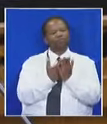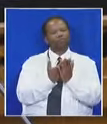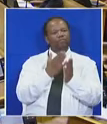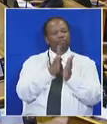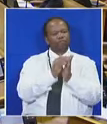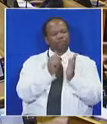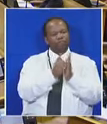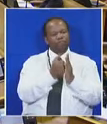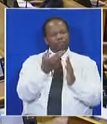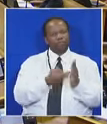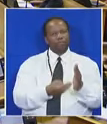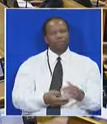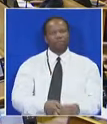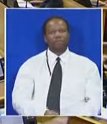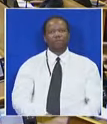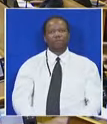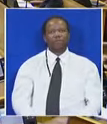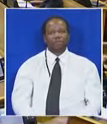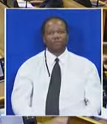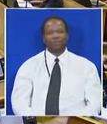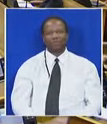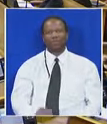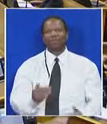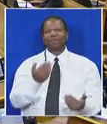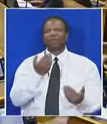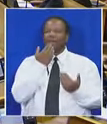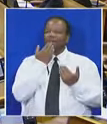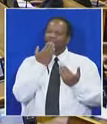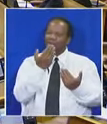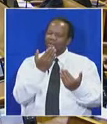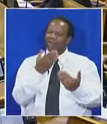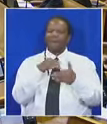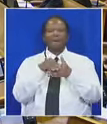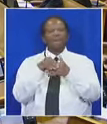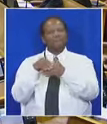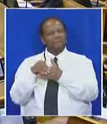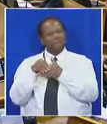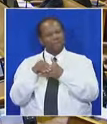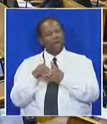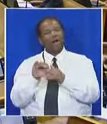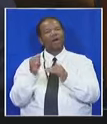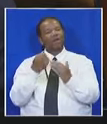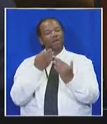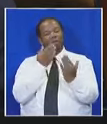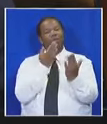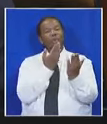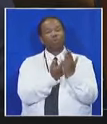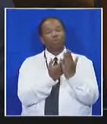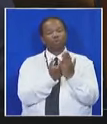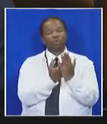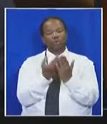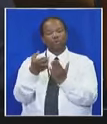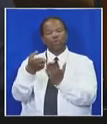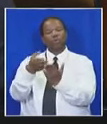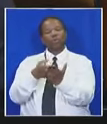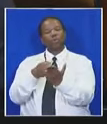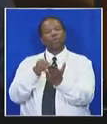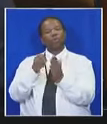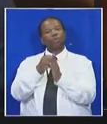you. Thank you, Honourable Members. The motion is that the report be adopted. Are there